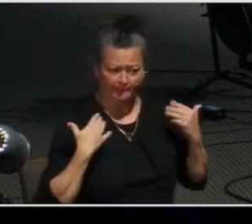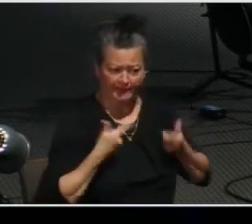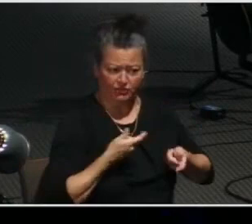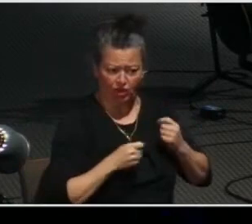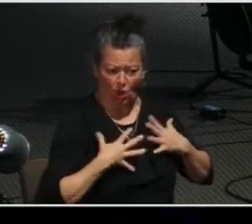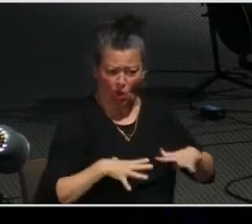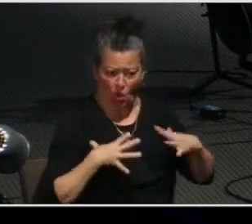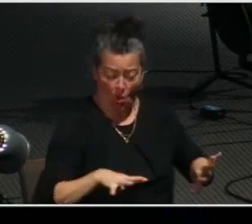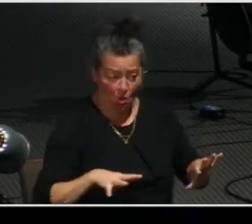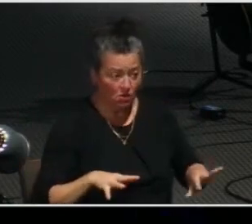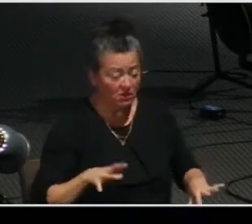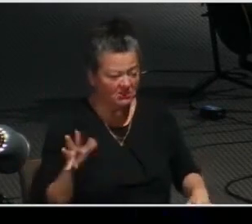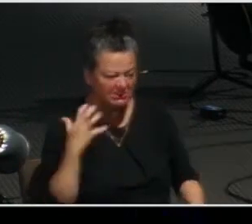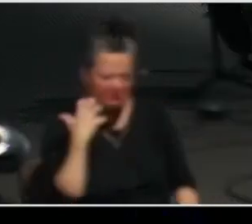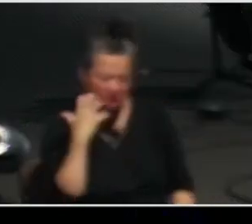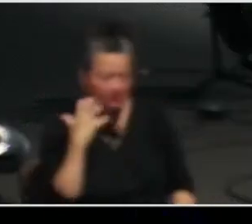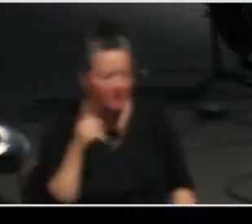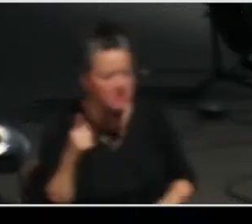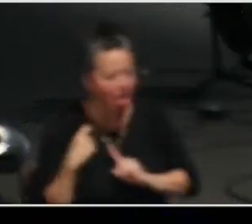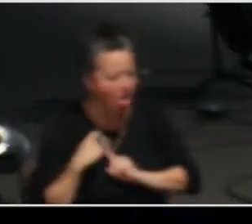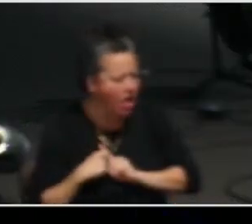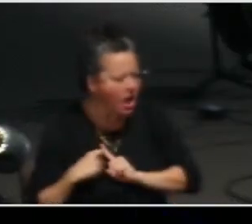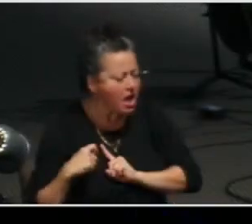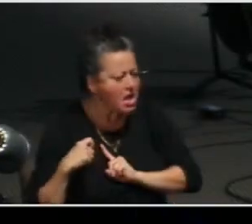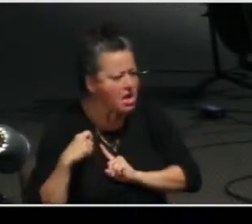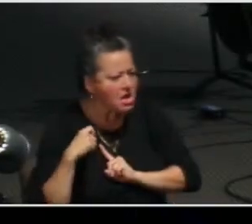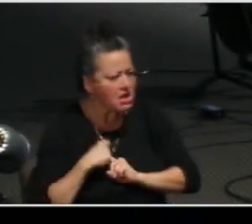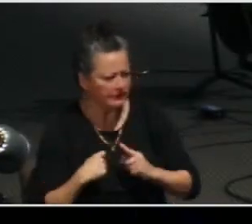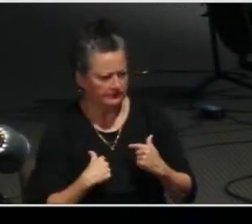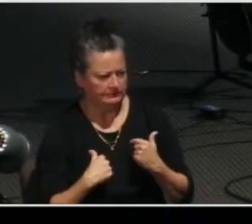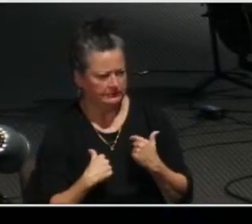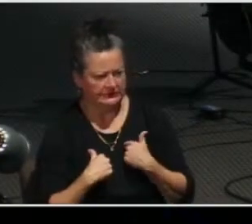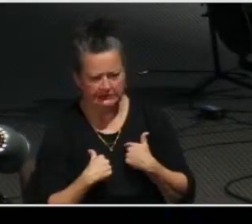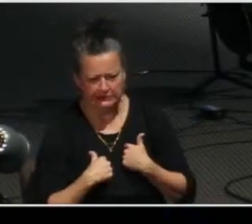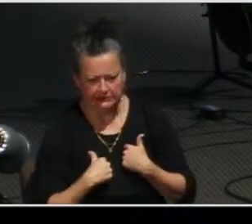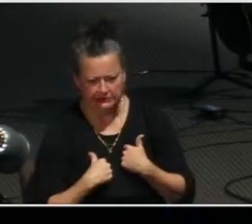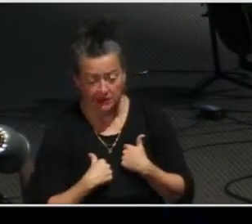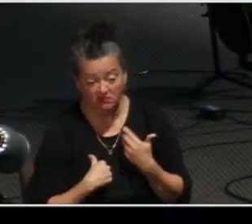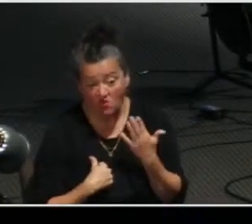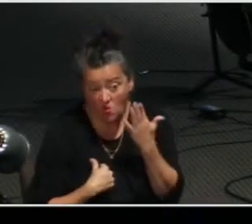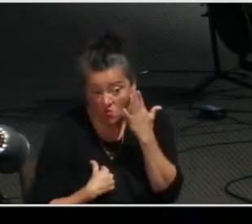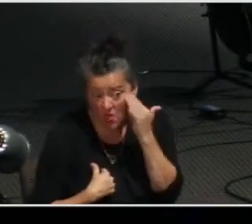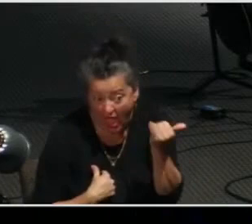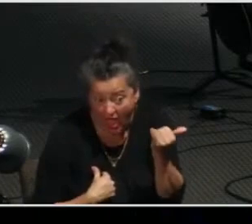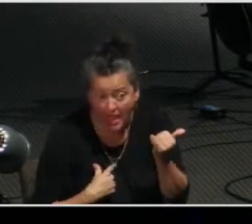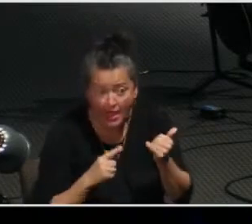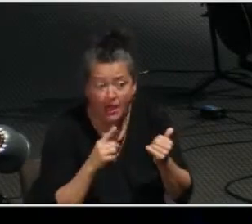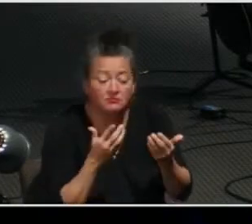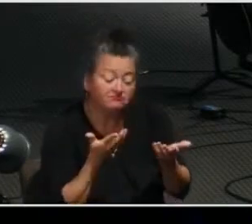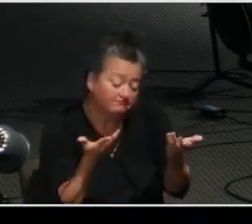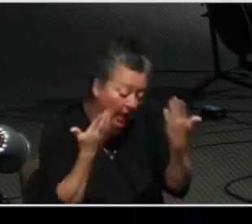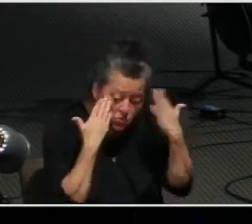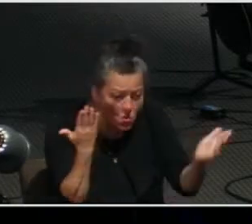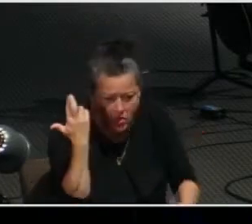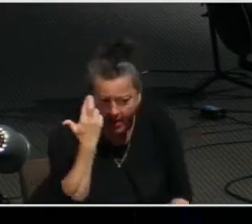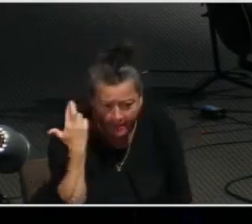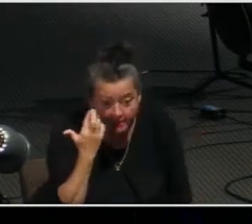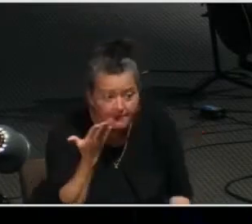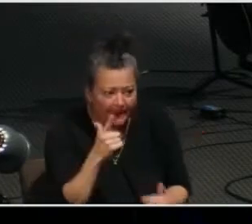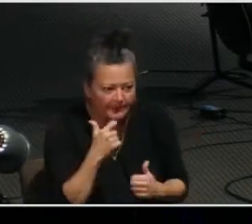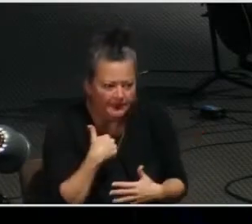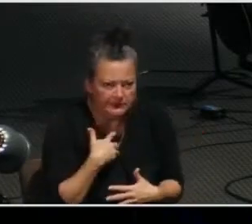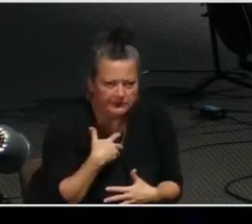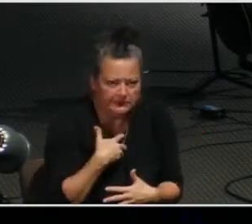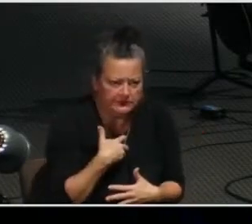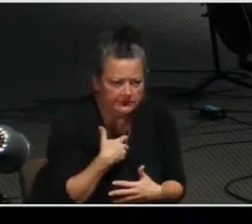And for some reason, he chose to pick on me. Maybe it was because I showed fear when I first met him and